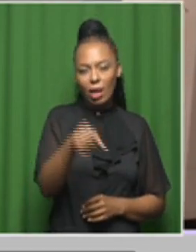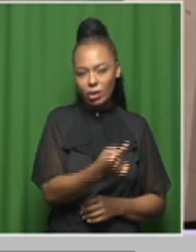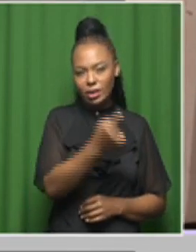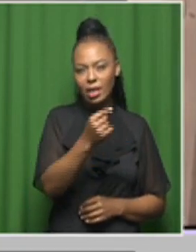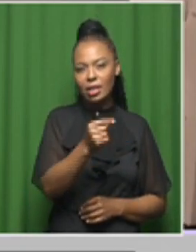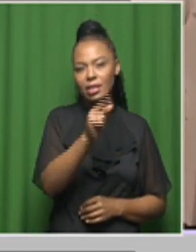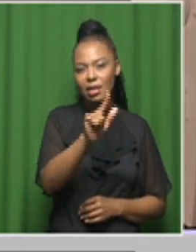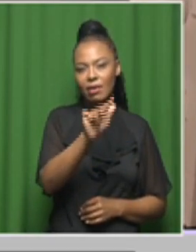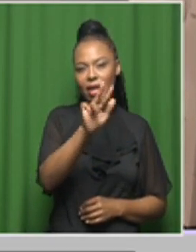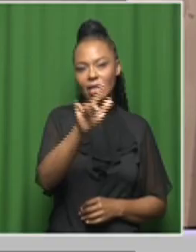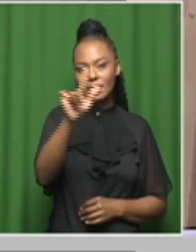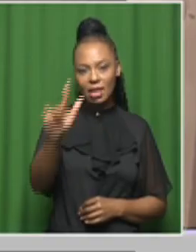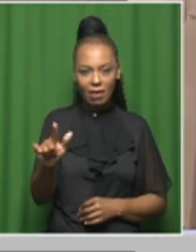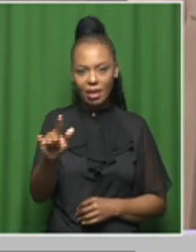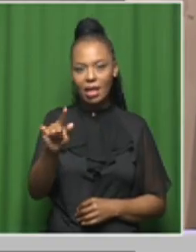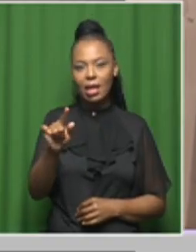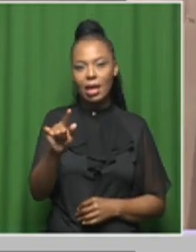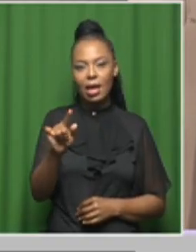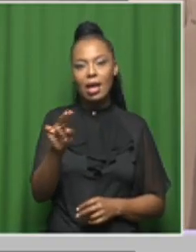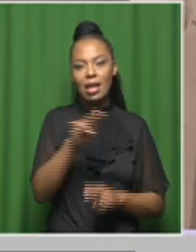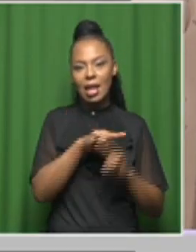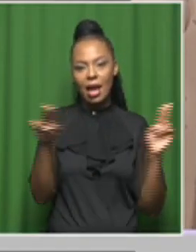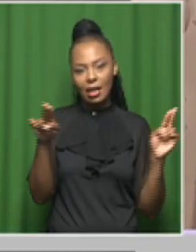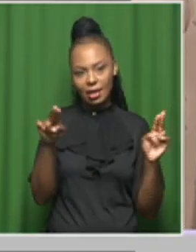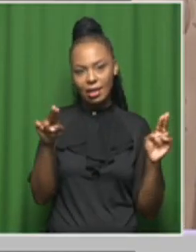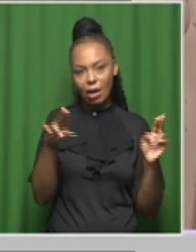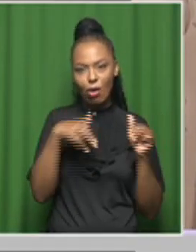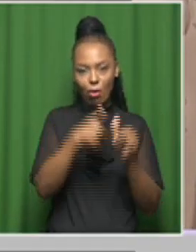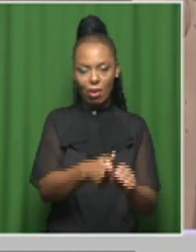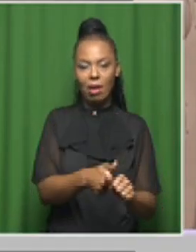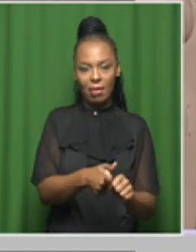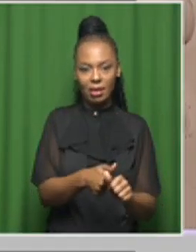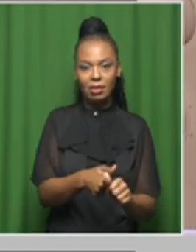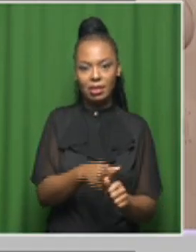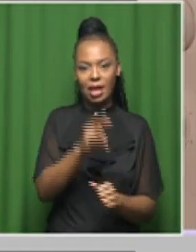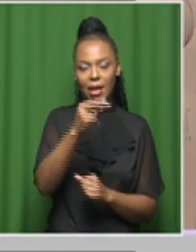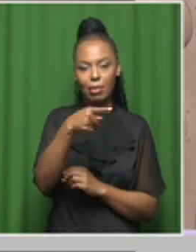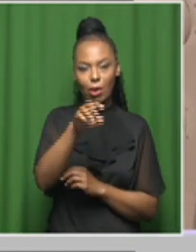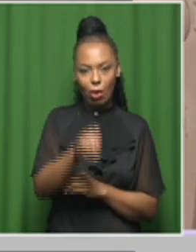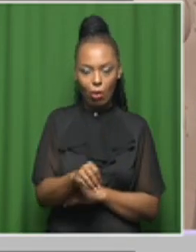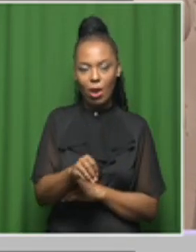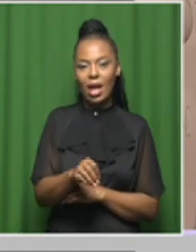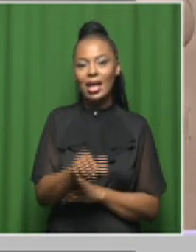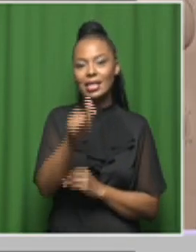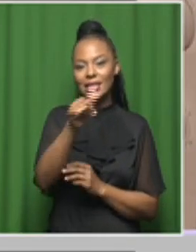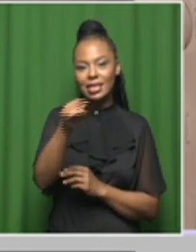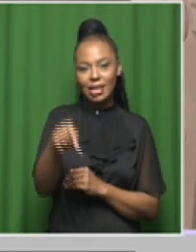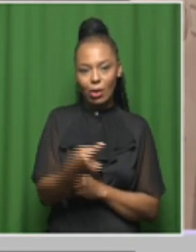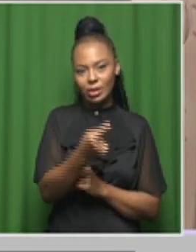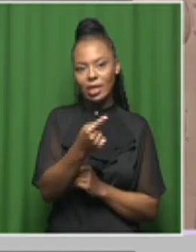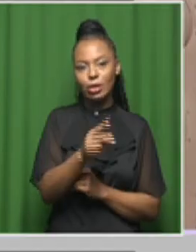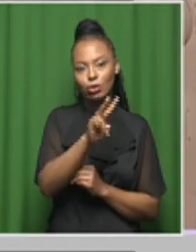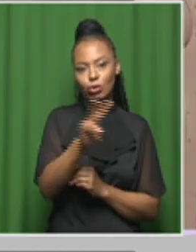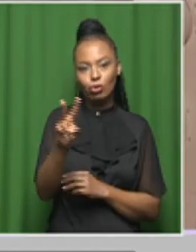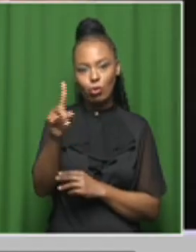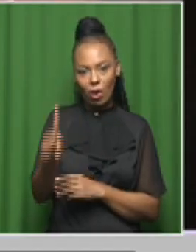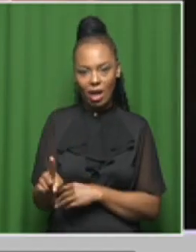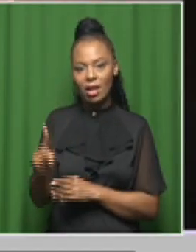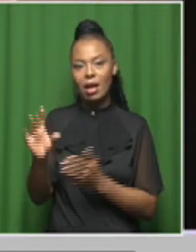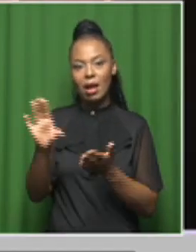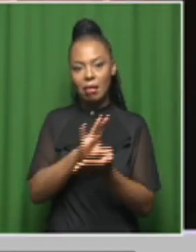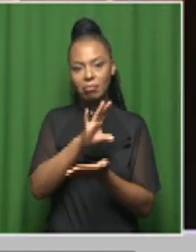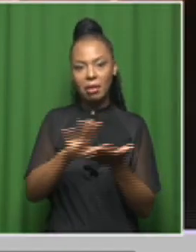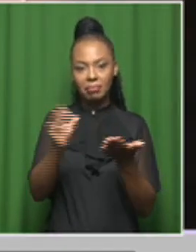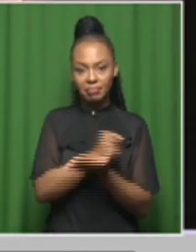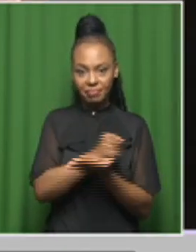41,787 notices of non-compliance to NPOs. Of this number, 6,221 have deregistered, that have